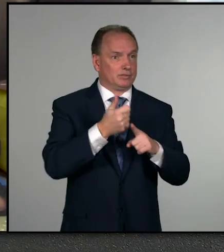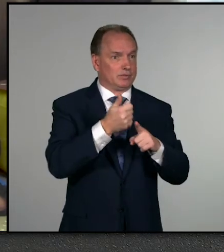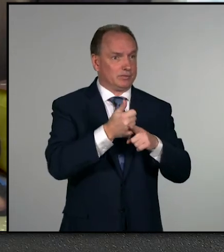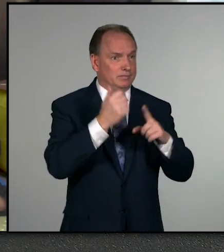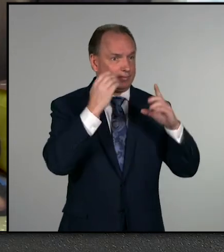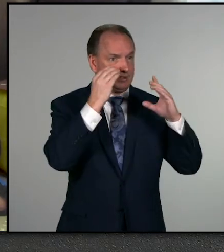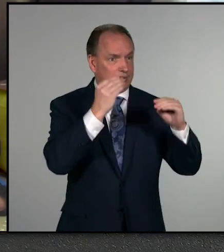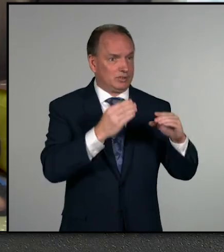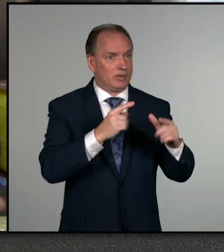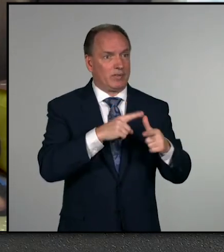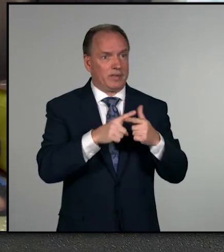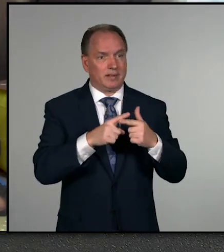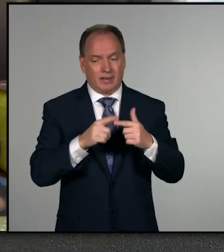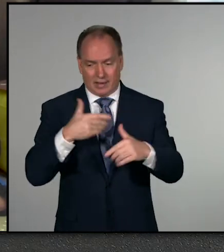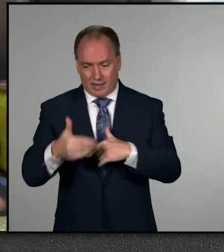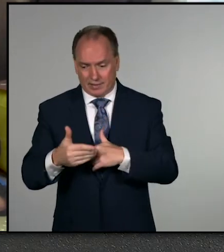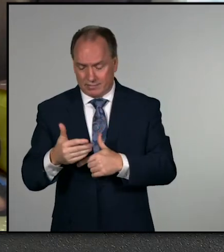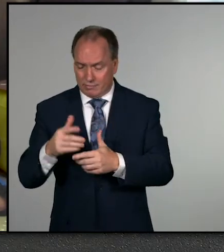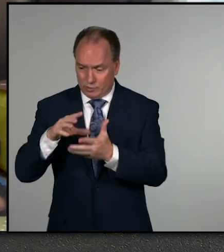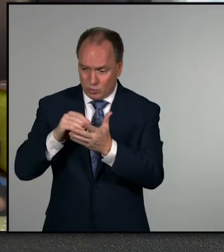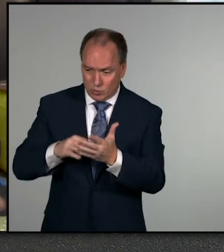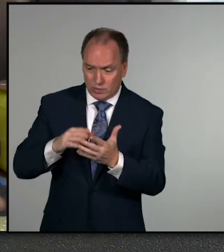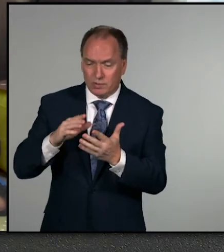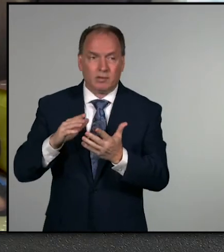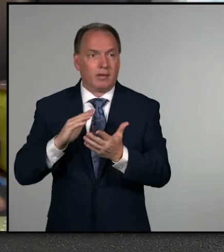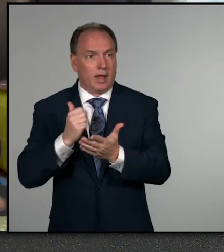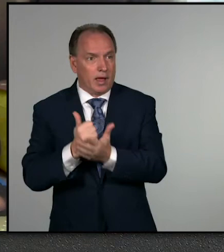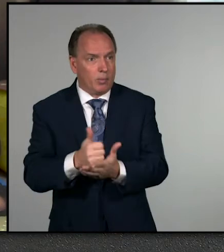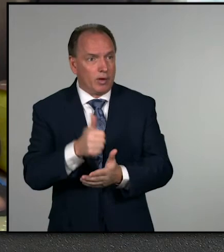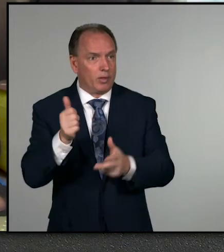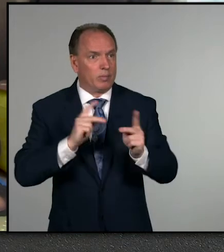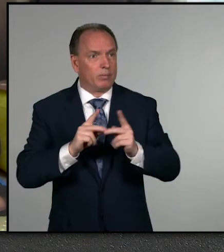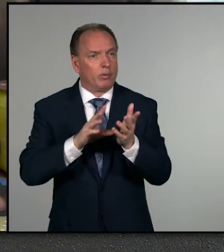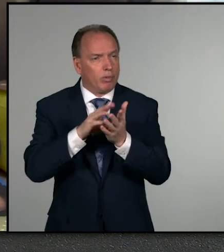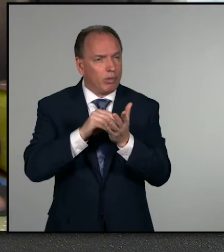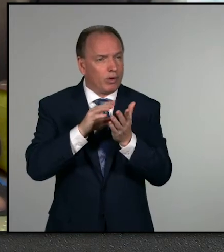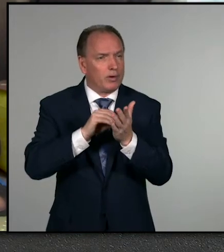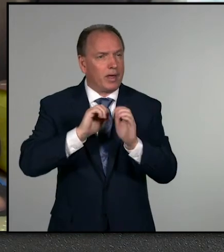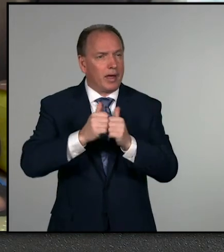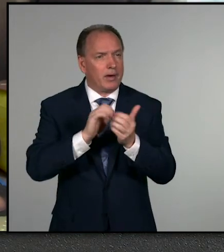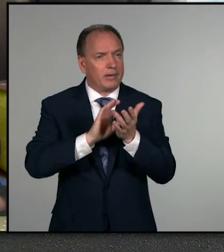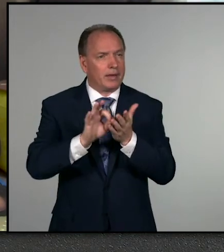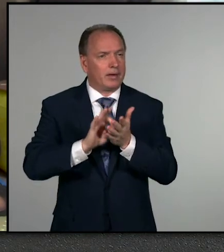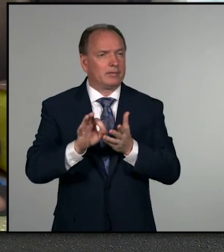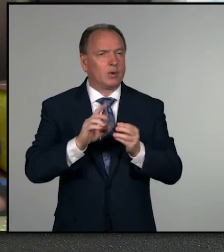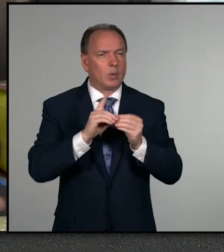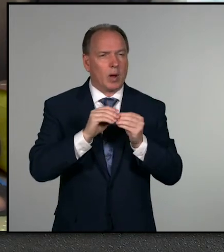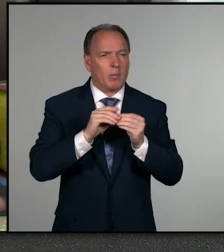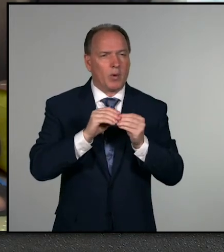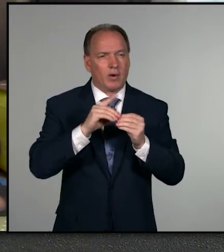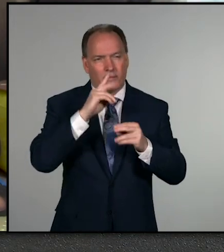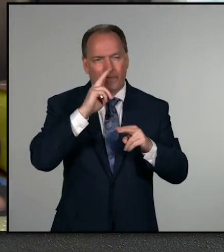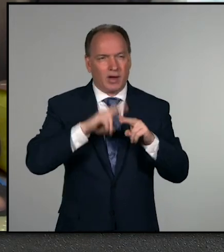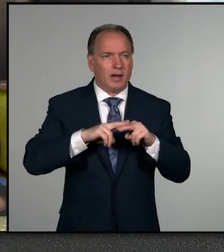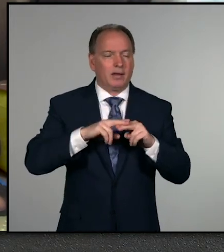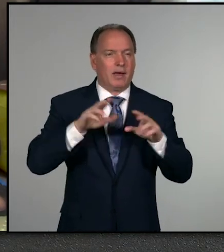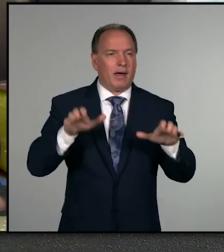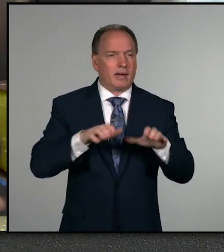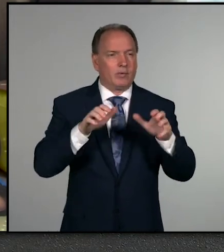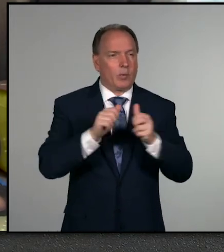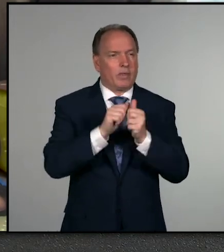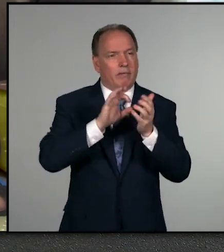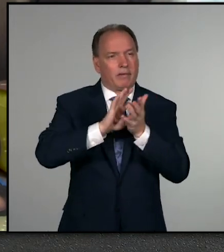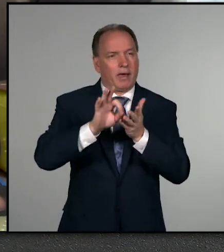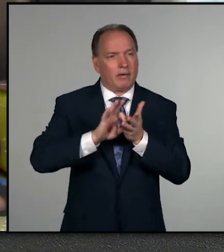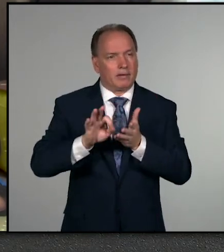could be the student, and you could help someone else learn how to count. I have one more fun activity with counting,